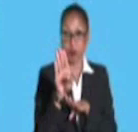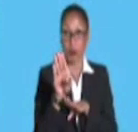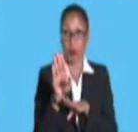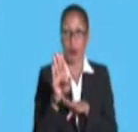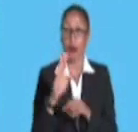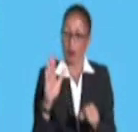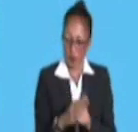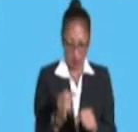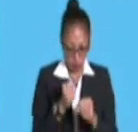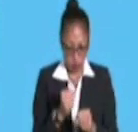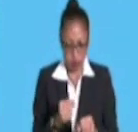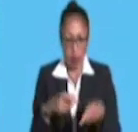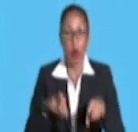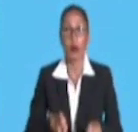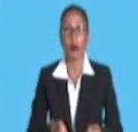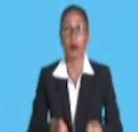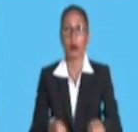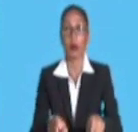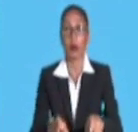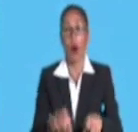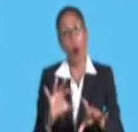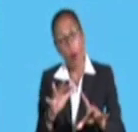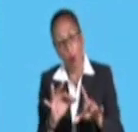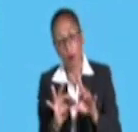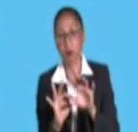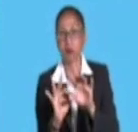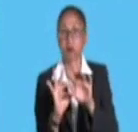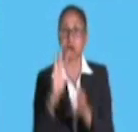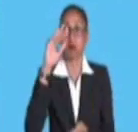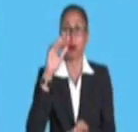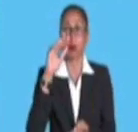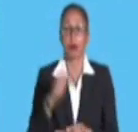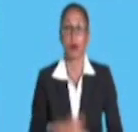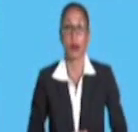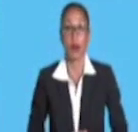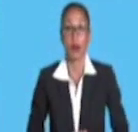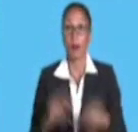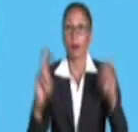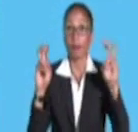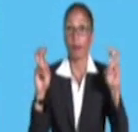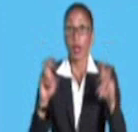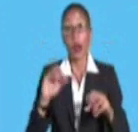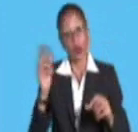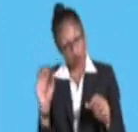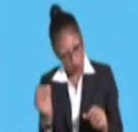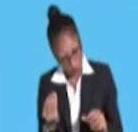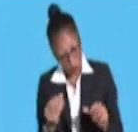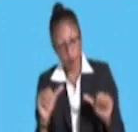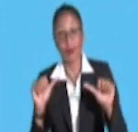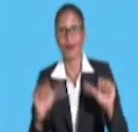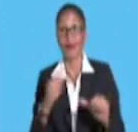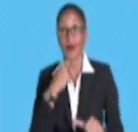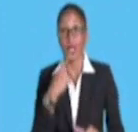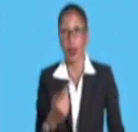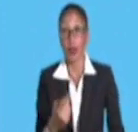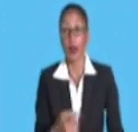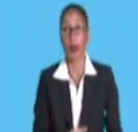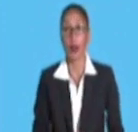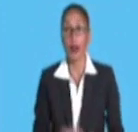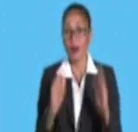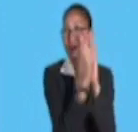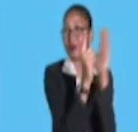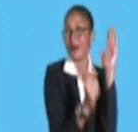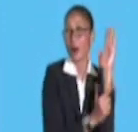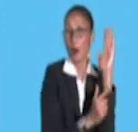be maintained or even increased," unquote. His Excellency further stated, and I quote, "The